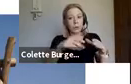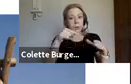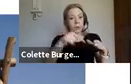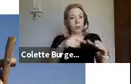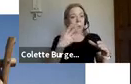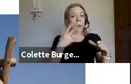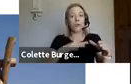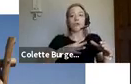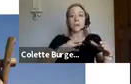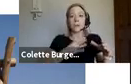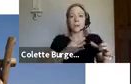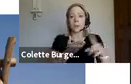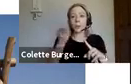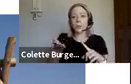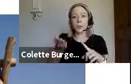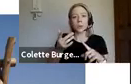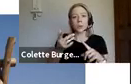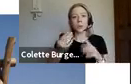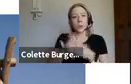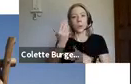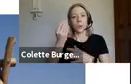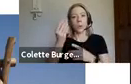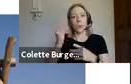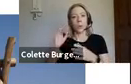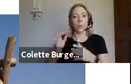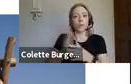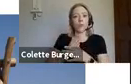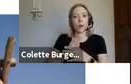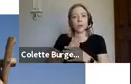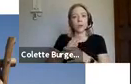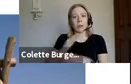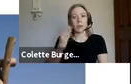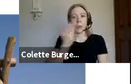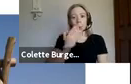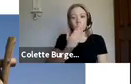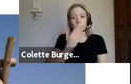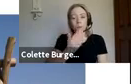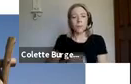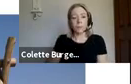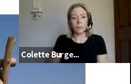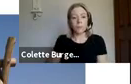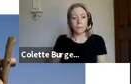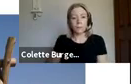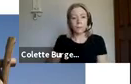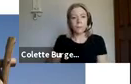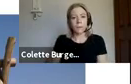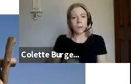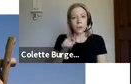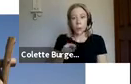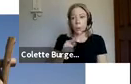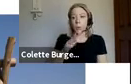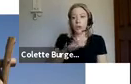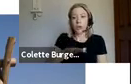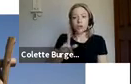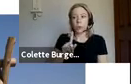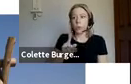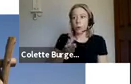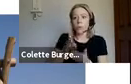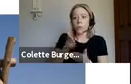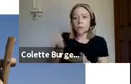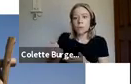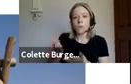primary school, which they would go to in the next 6 months or so, and to have a look around and